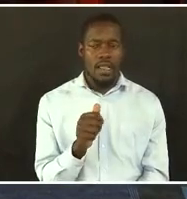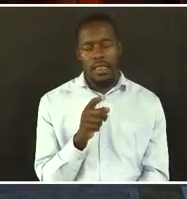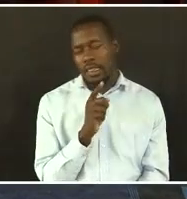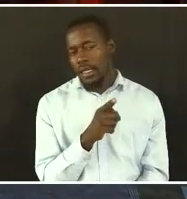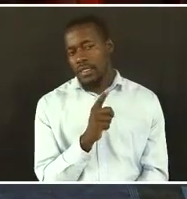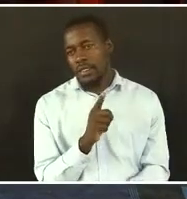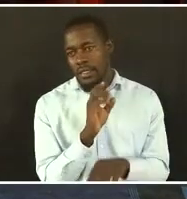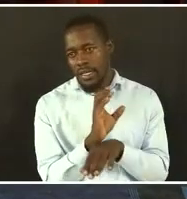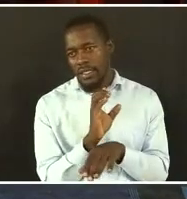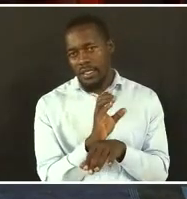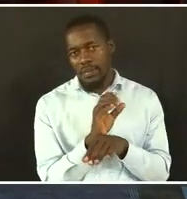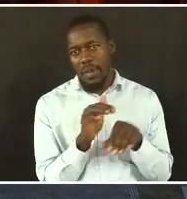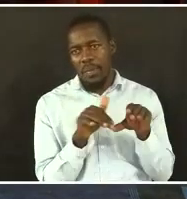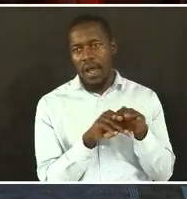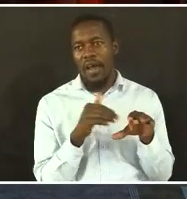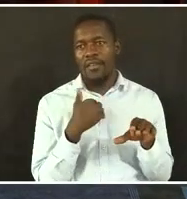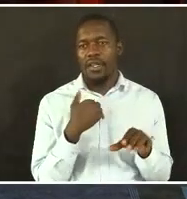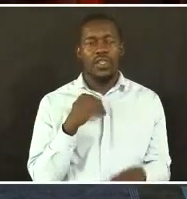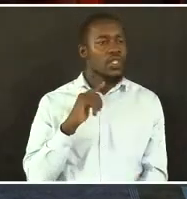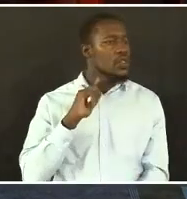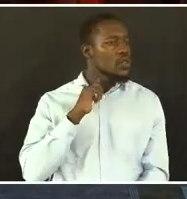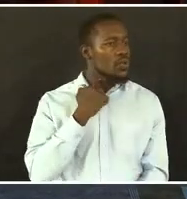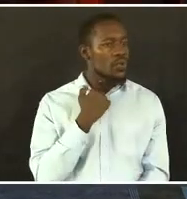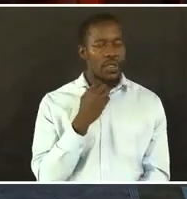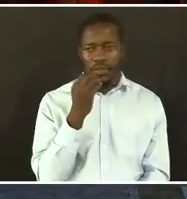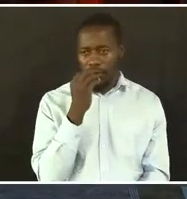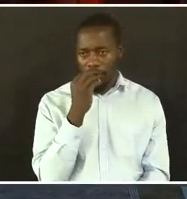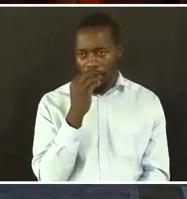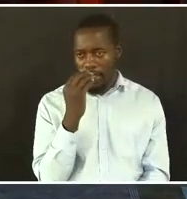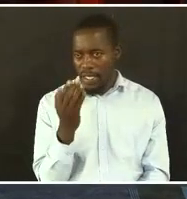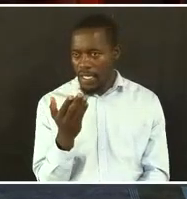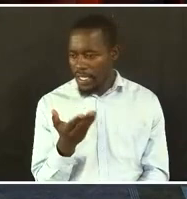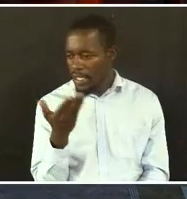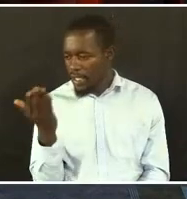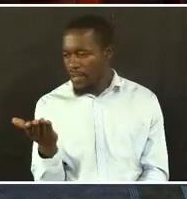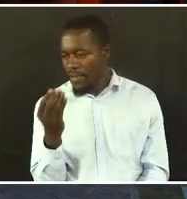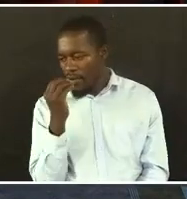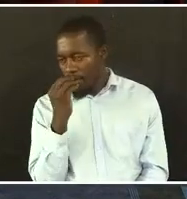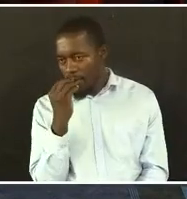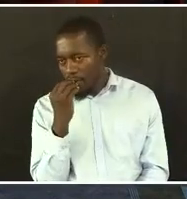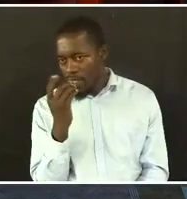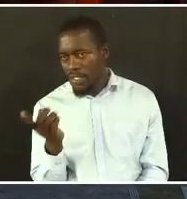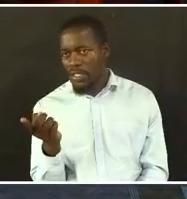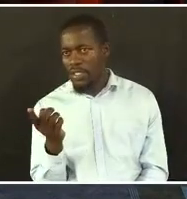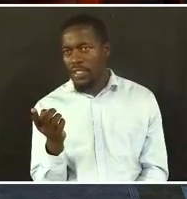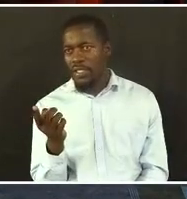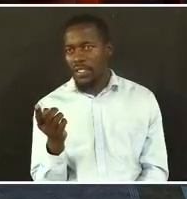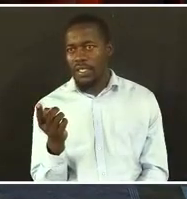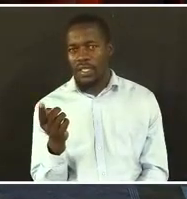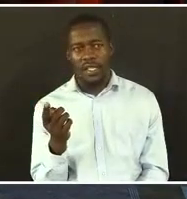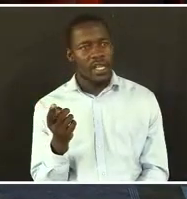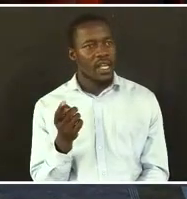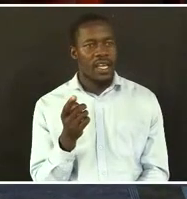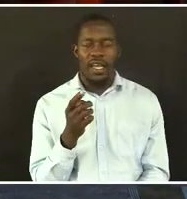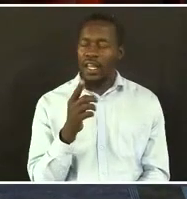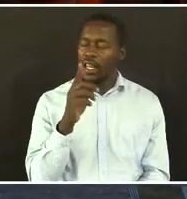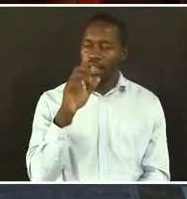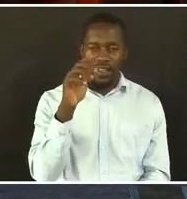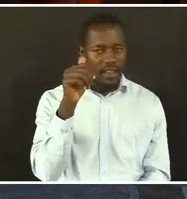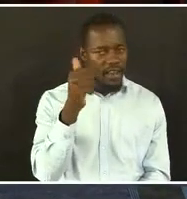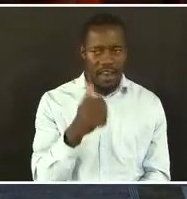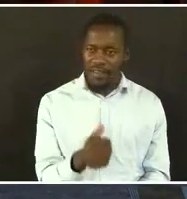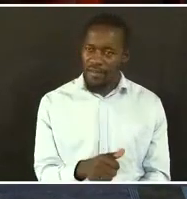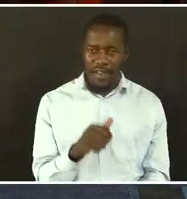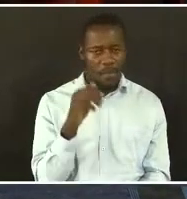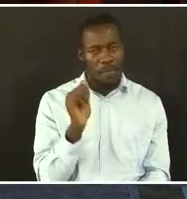stew. And they came and they brought for me food to eat. I will not forget that. I